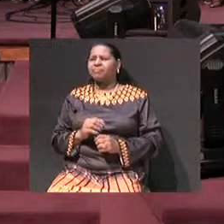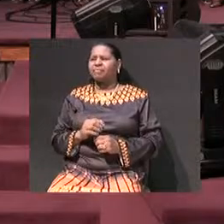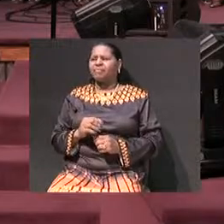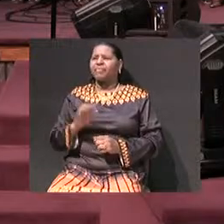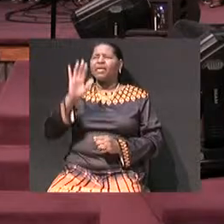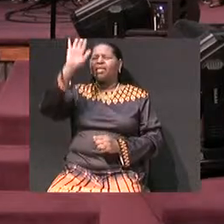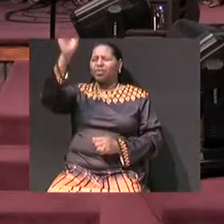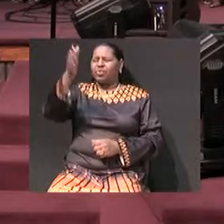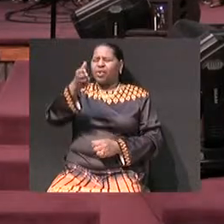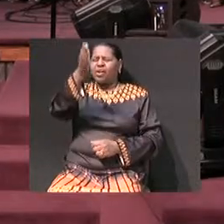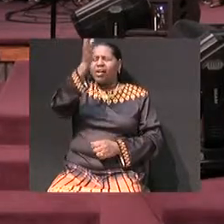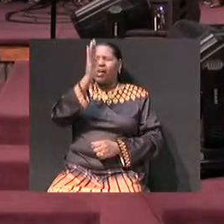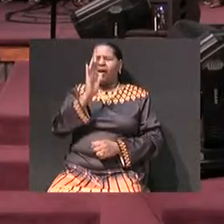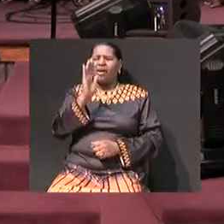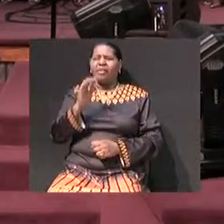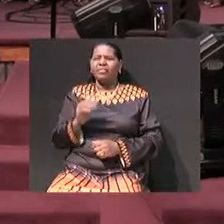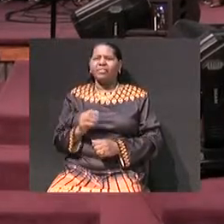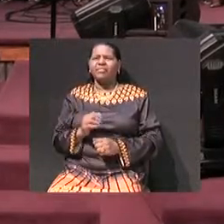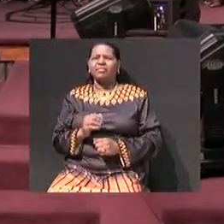are God.